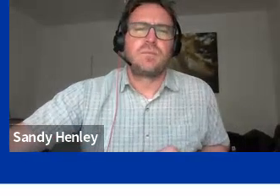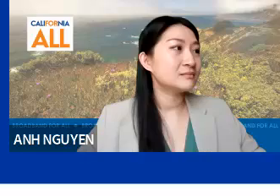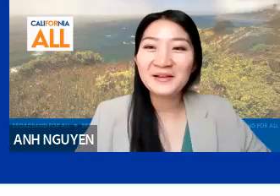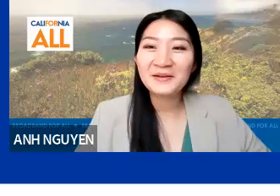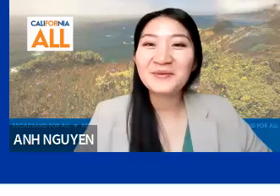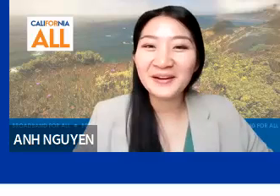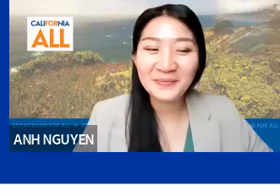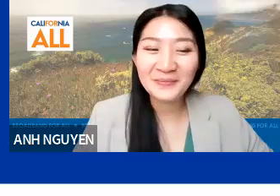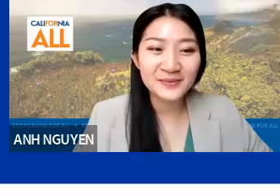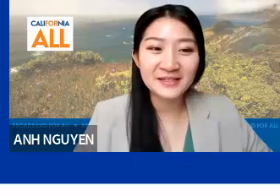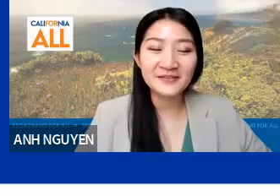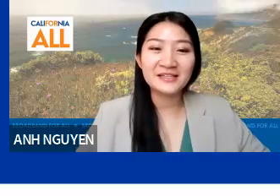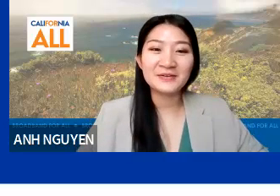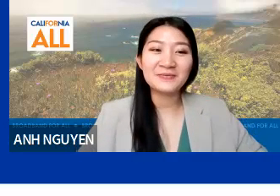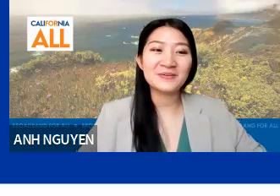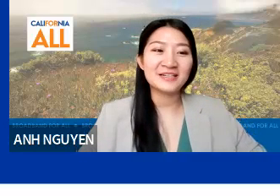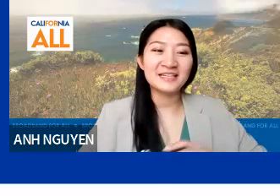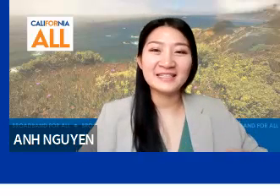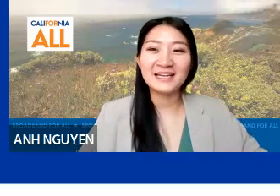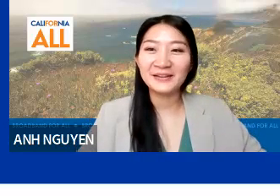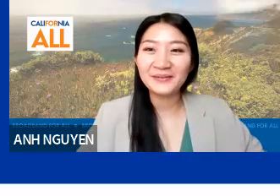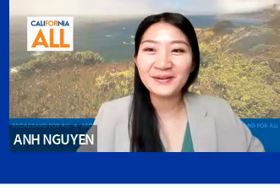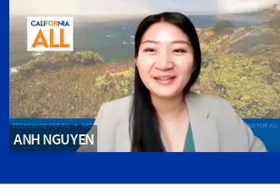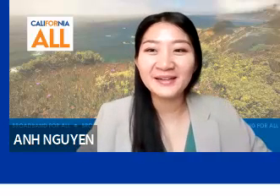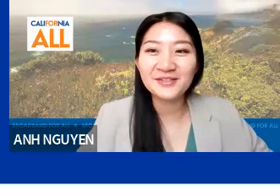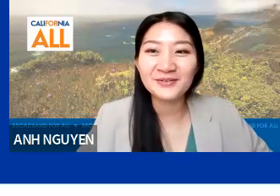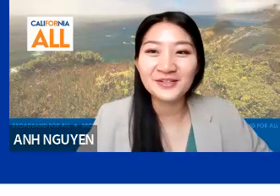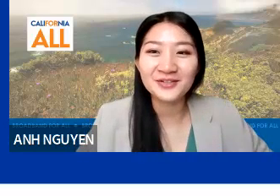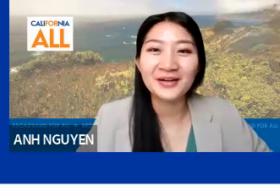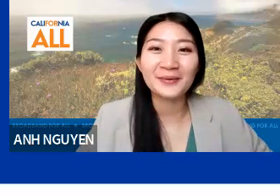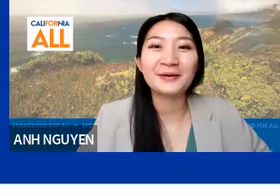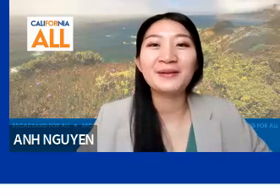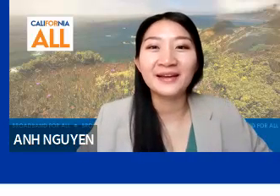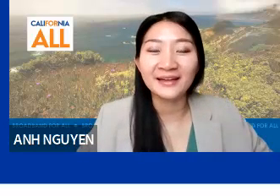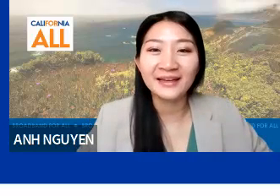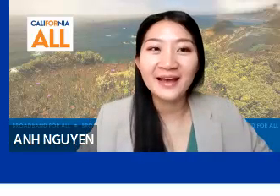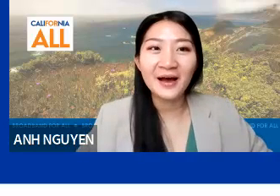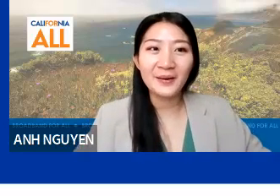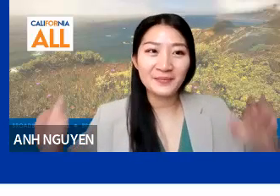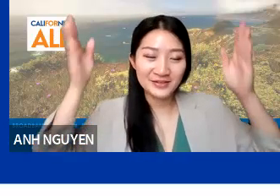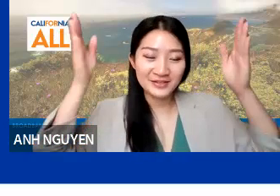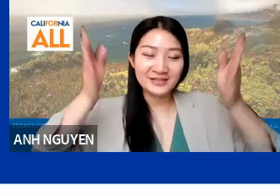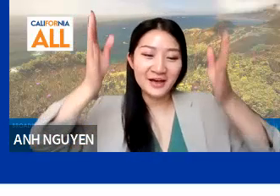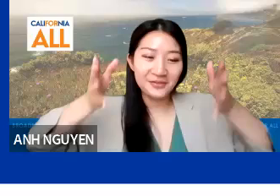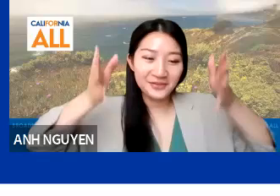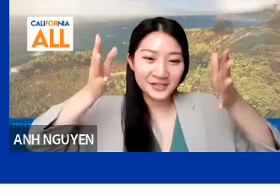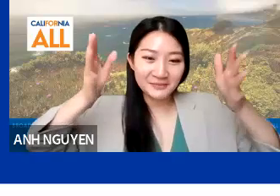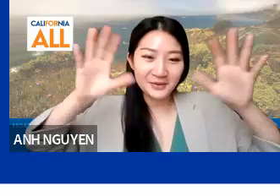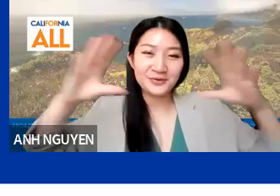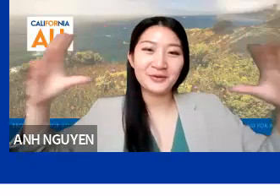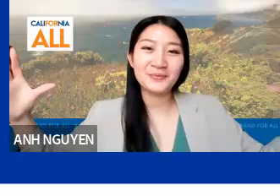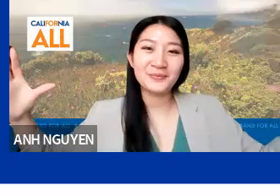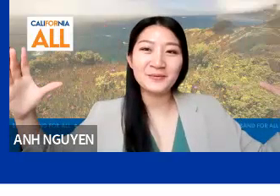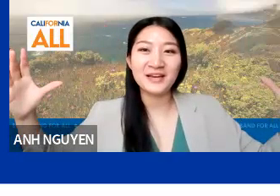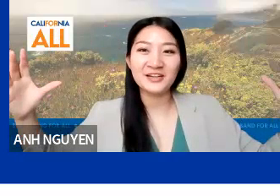I'm so glad you brought it up, because we definitely don't work in a silo when it comes to digital equity planning. This is the health session,